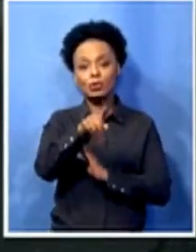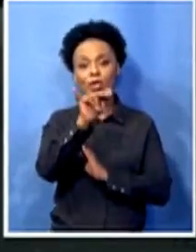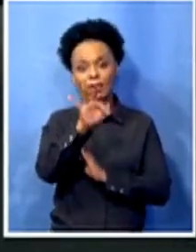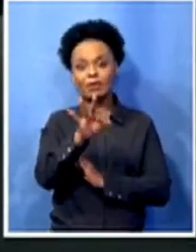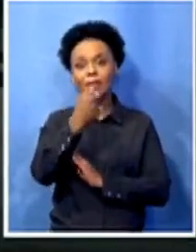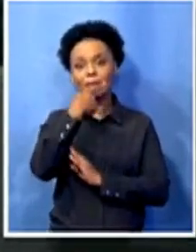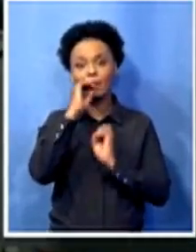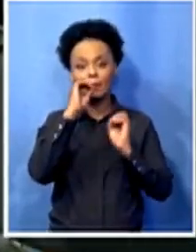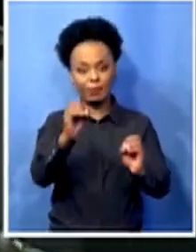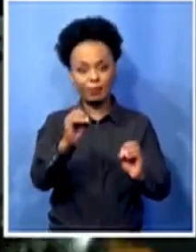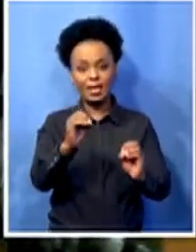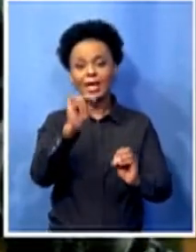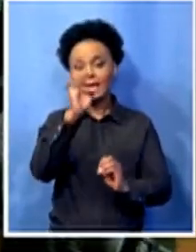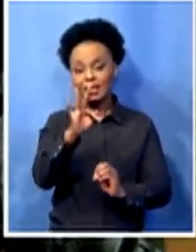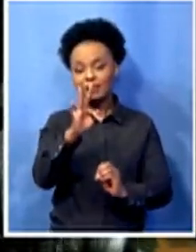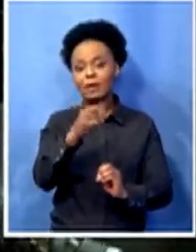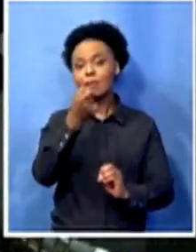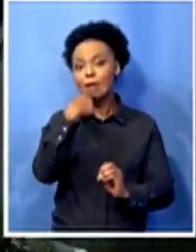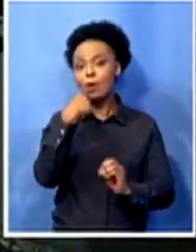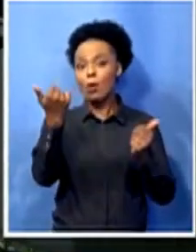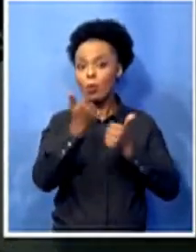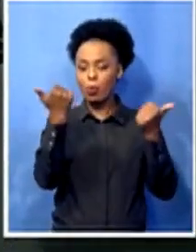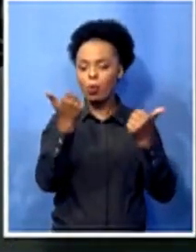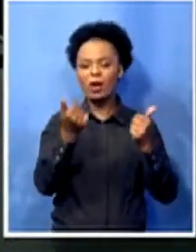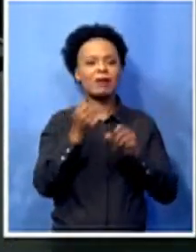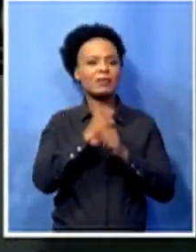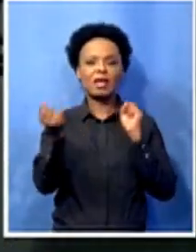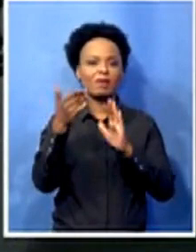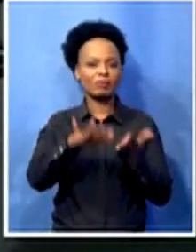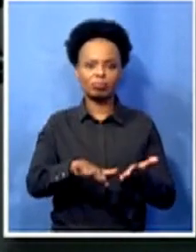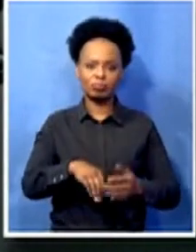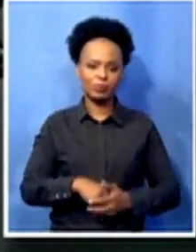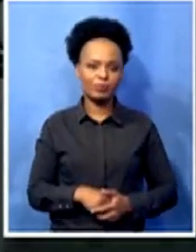treatment ngeke ikubulala. Ngibonga kakhulu ukuthi